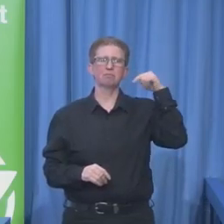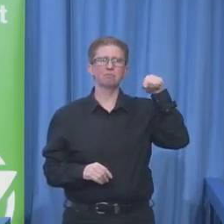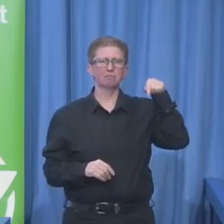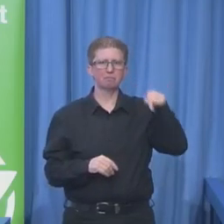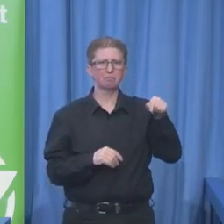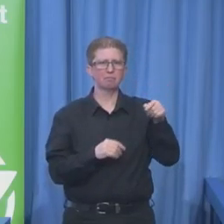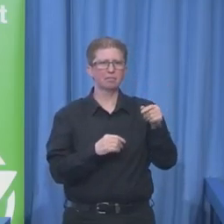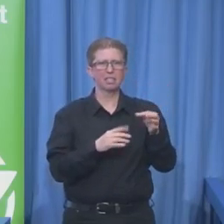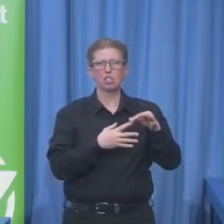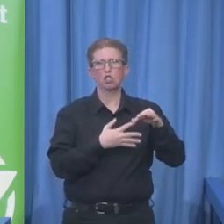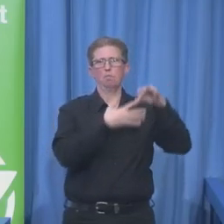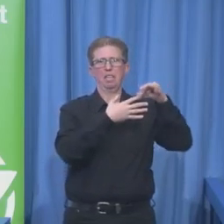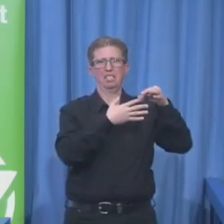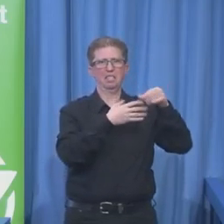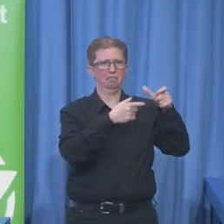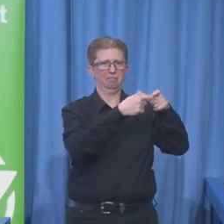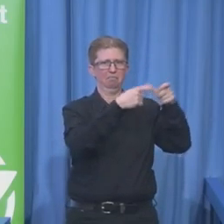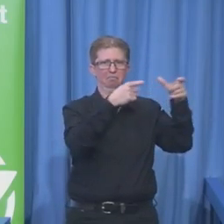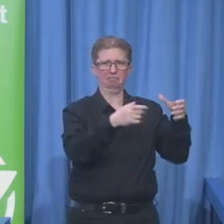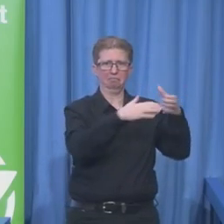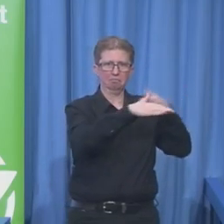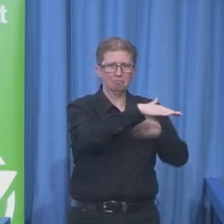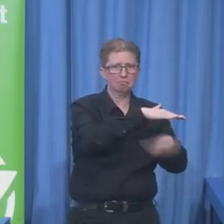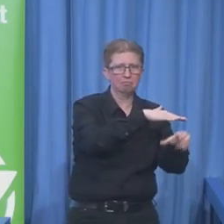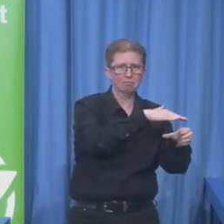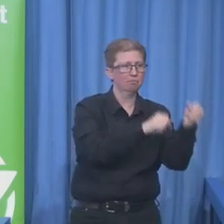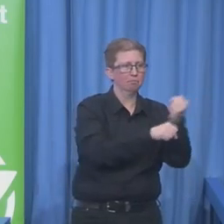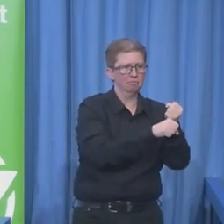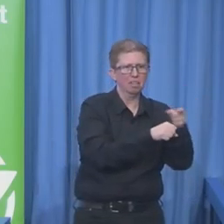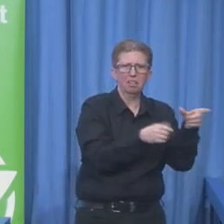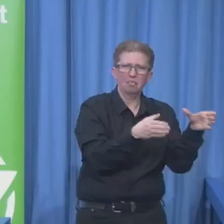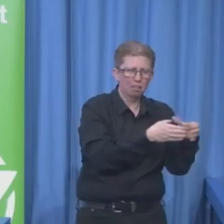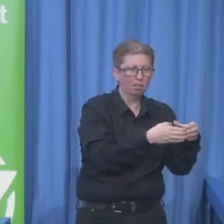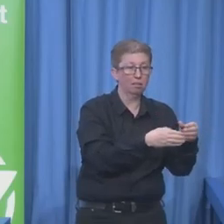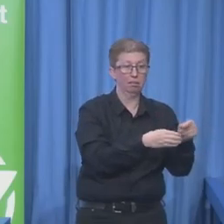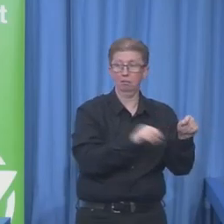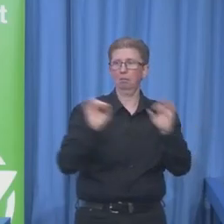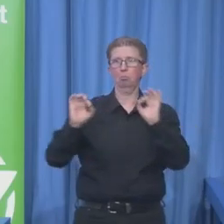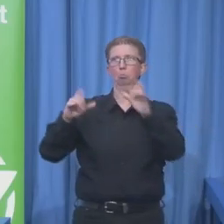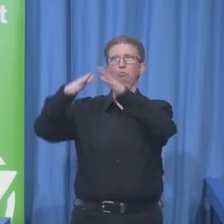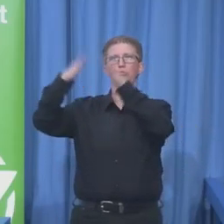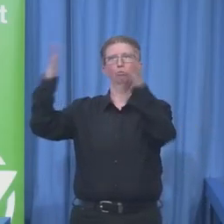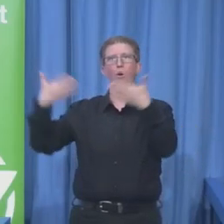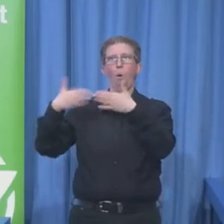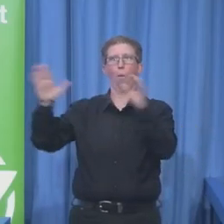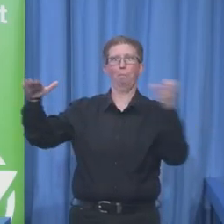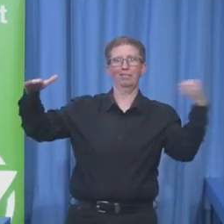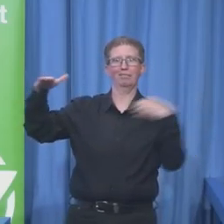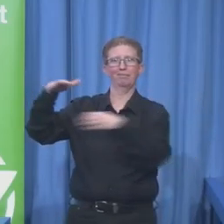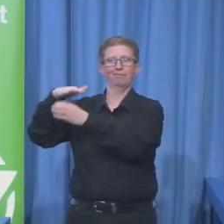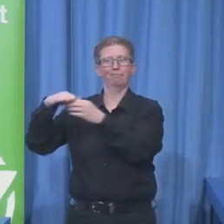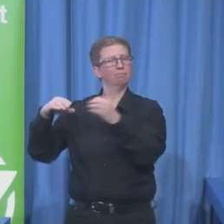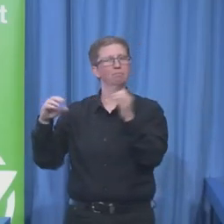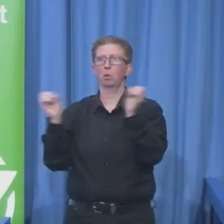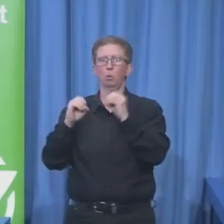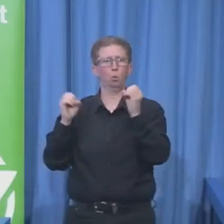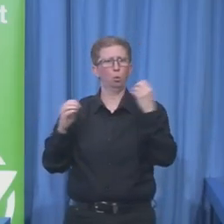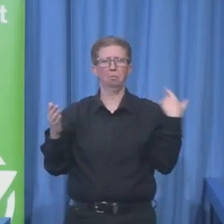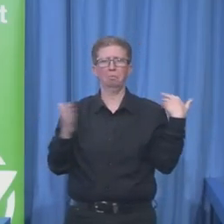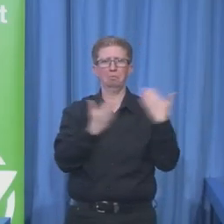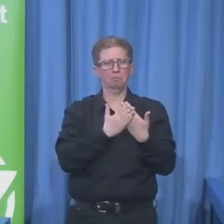market. And in our service center, she found many, many options, and she also got the